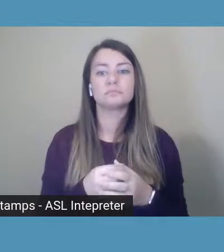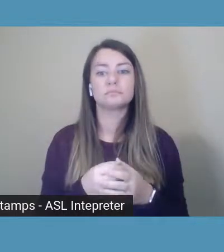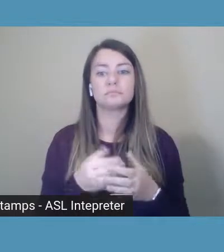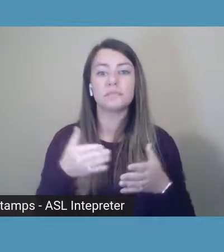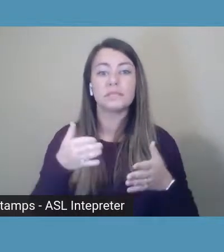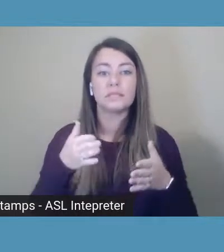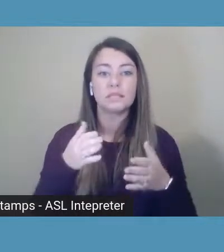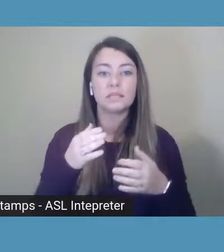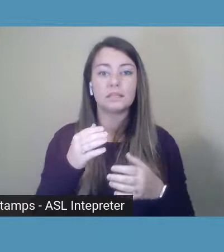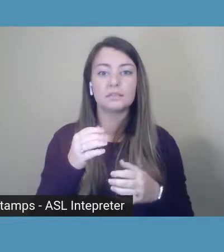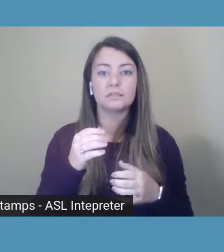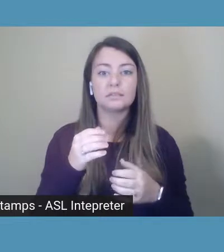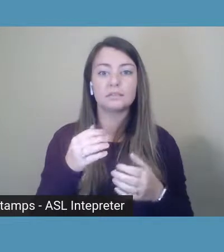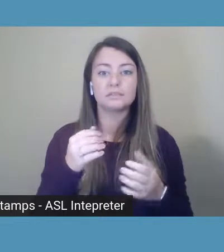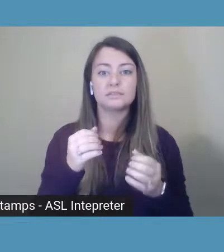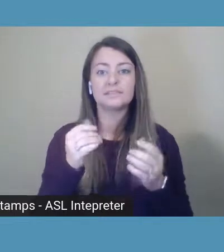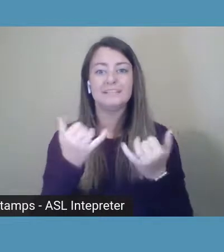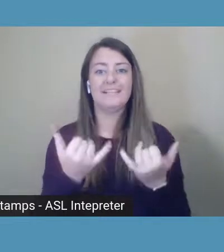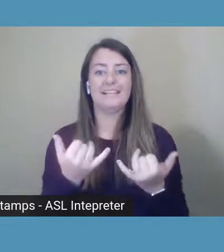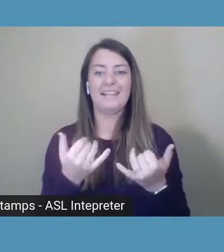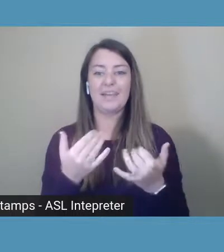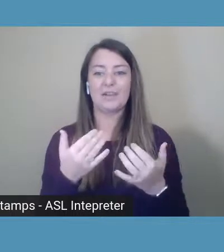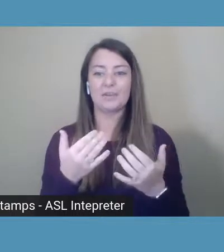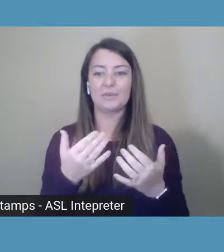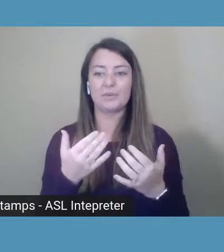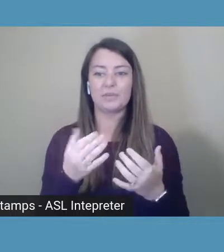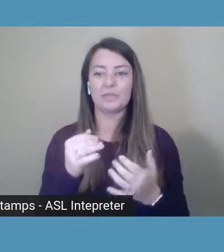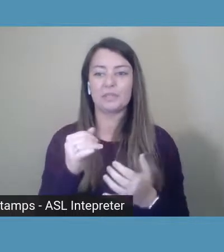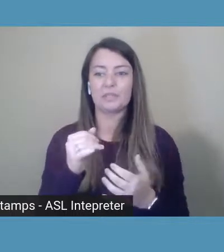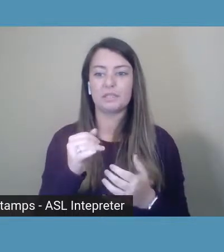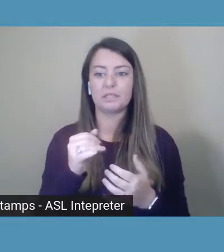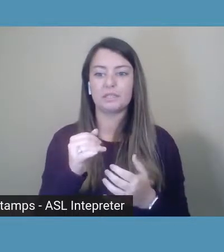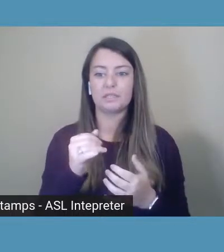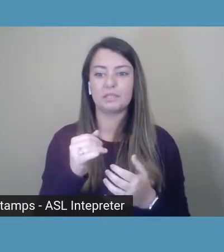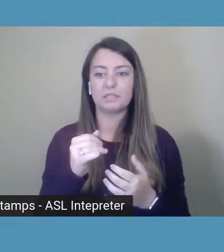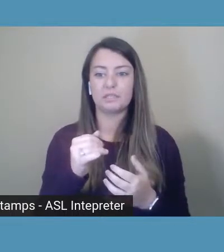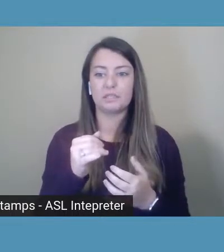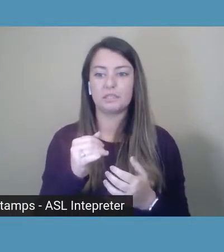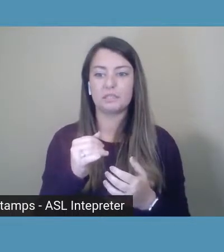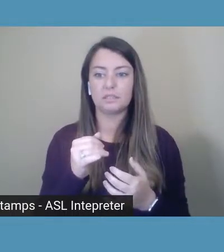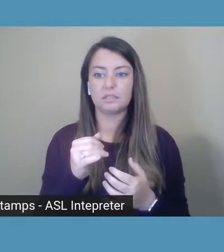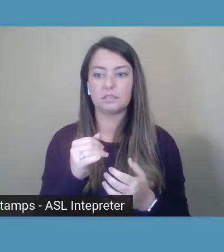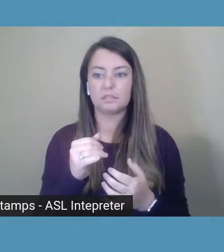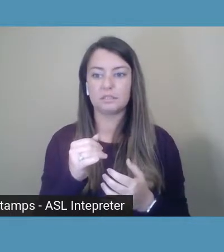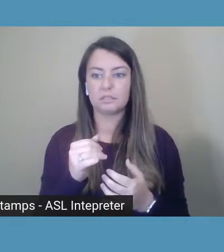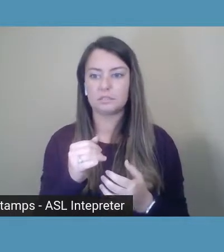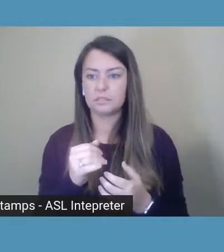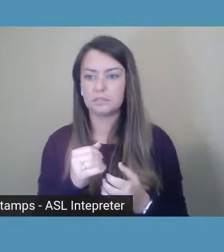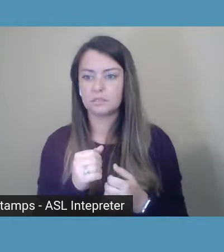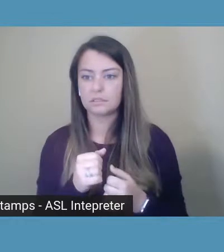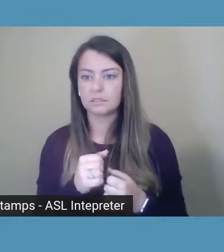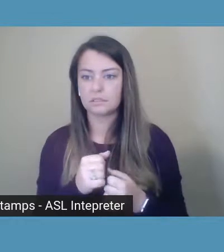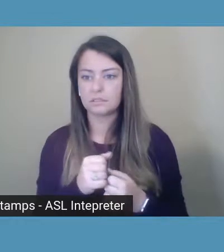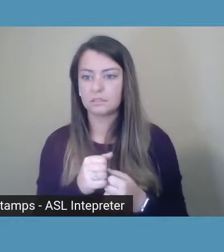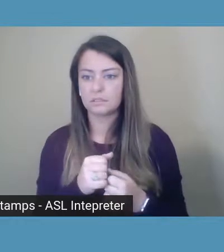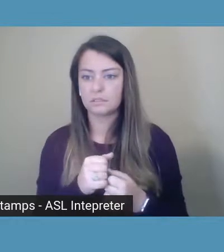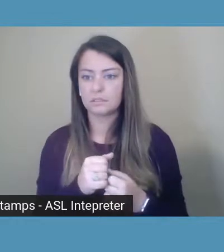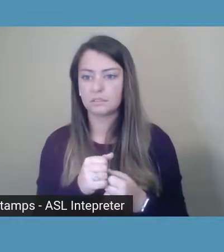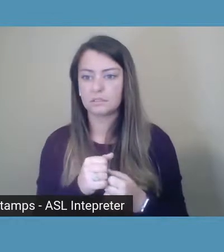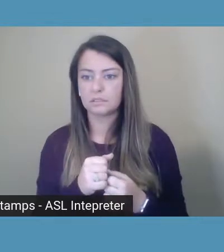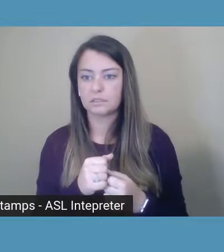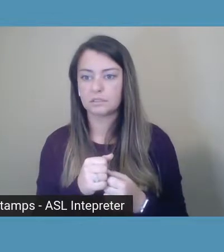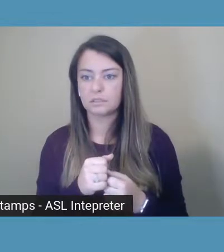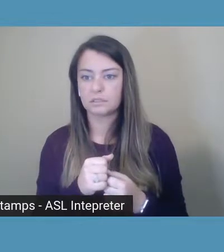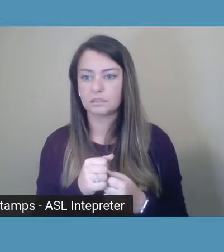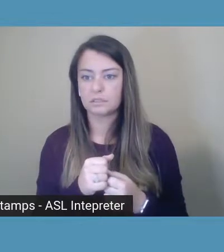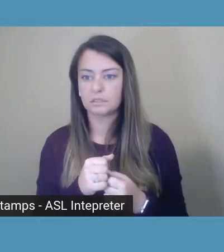Inspired, Ross Stanton Jordan and Kristi McMillan. Ross is the interim director and curatorial director of the Jane Addams